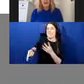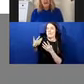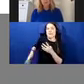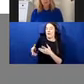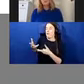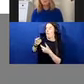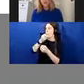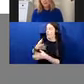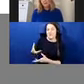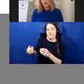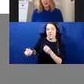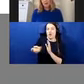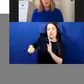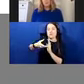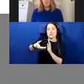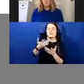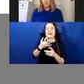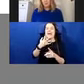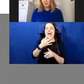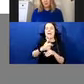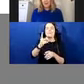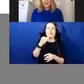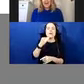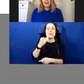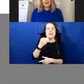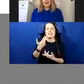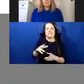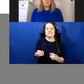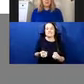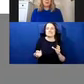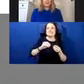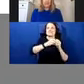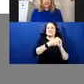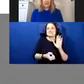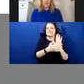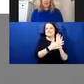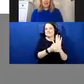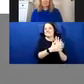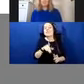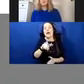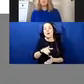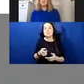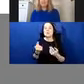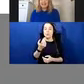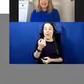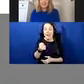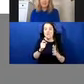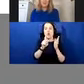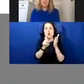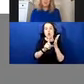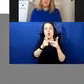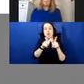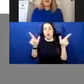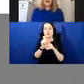week. And so today we have Lord Paul Bew, we have Professor Mary Daly, Professor Thomas Hennessy,